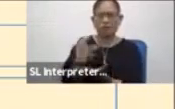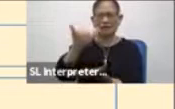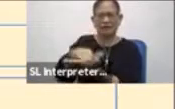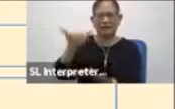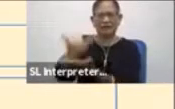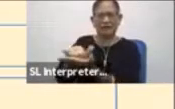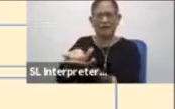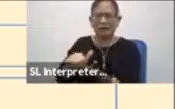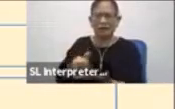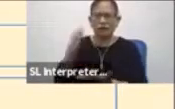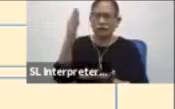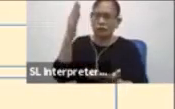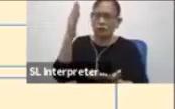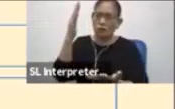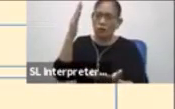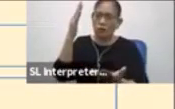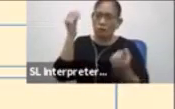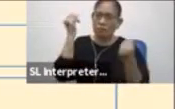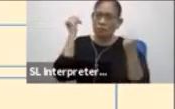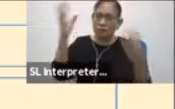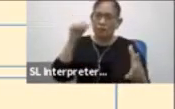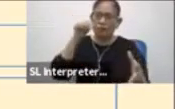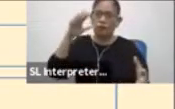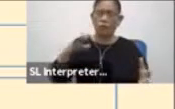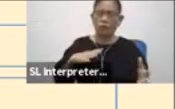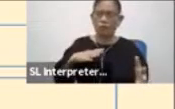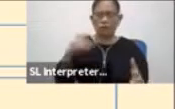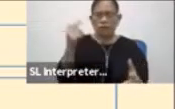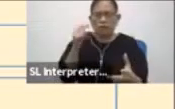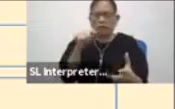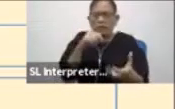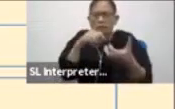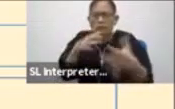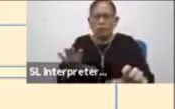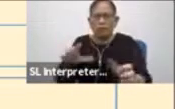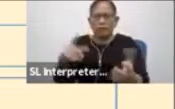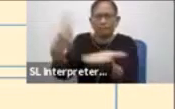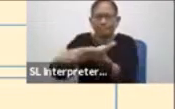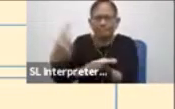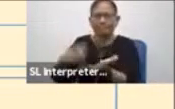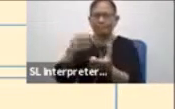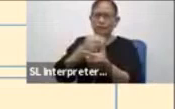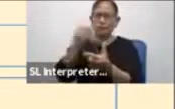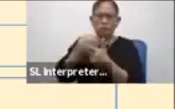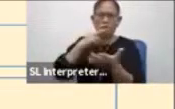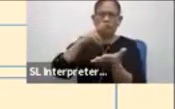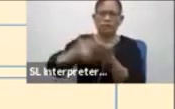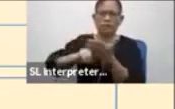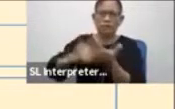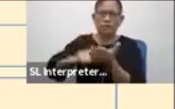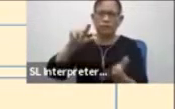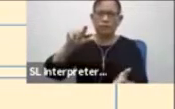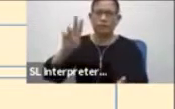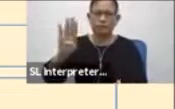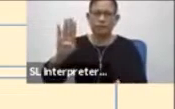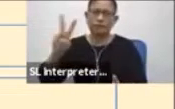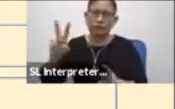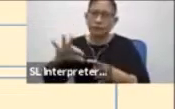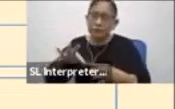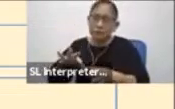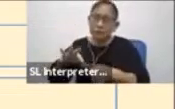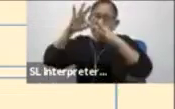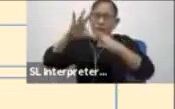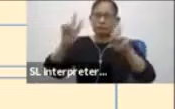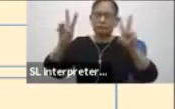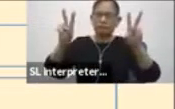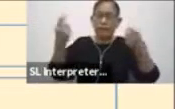girls don't want to report or discuss the GBV, or in particular the rape, yeah, because they